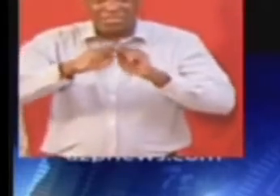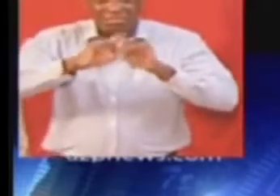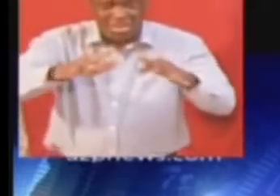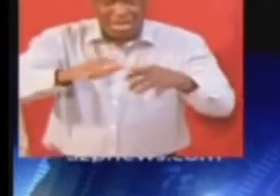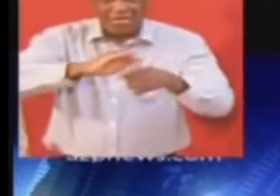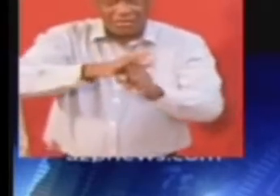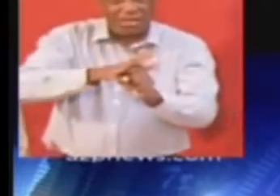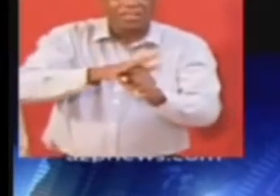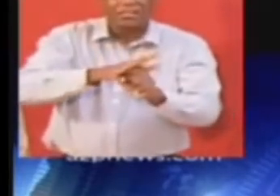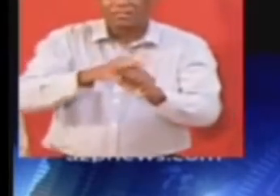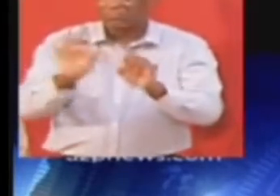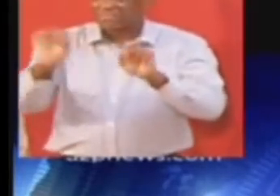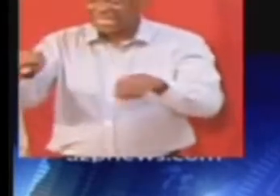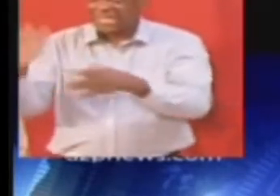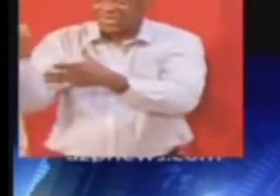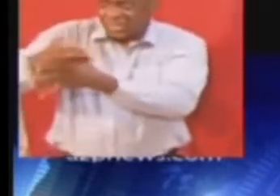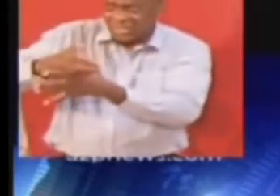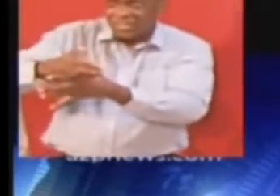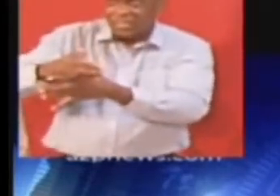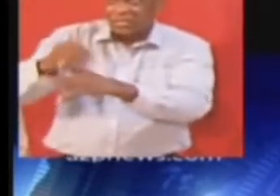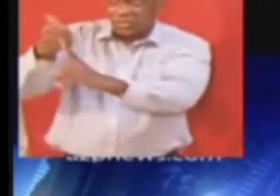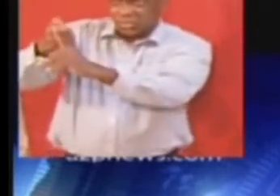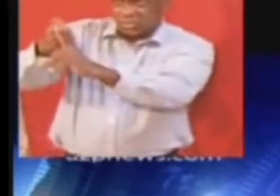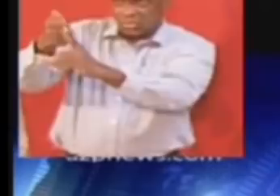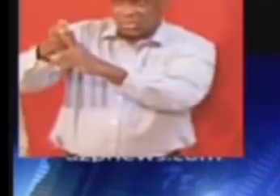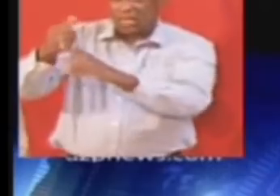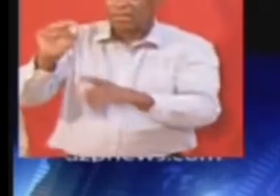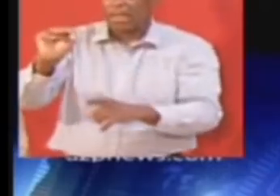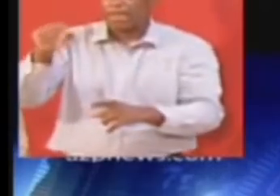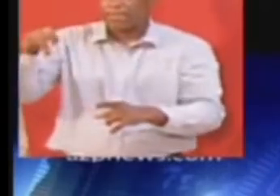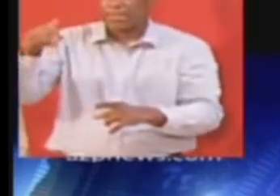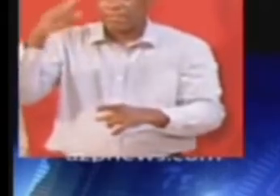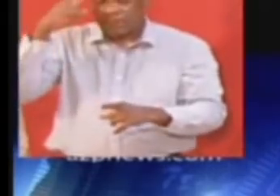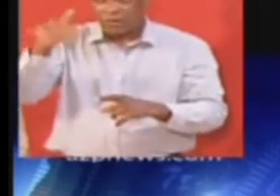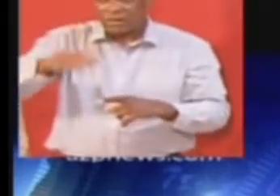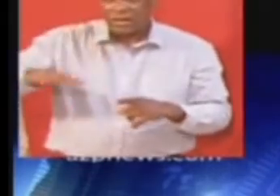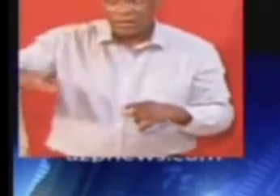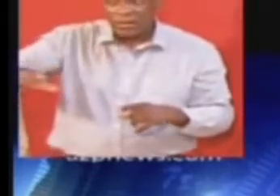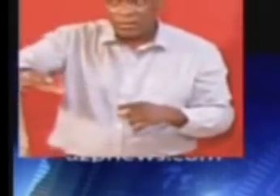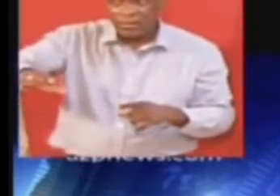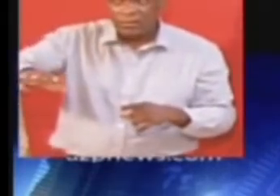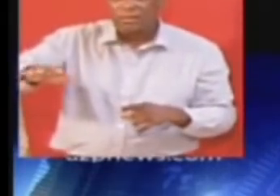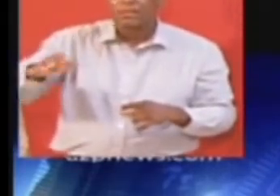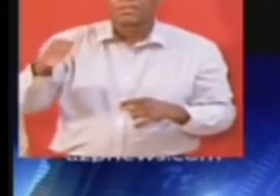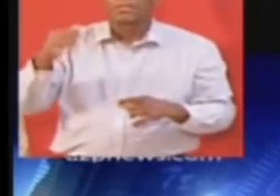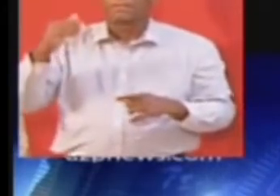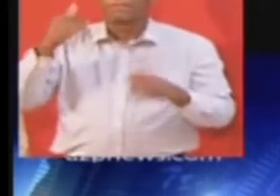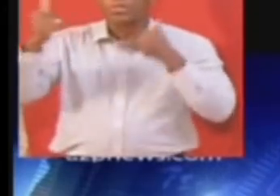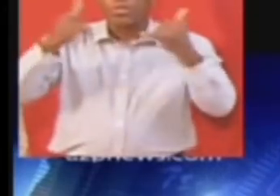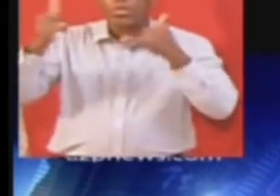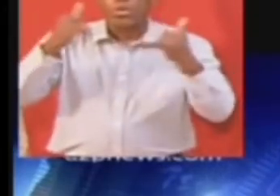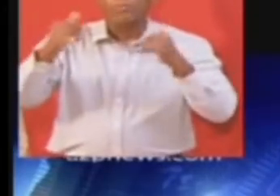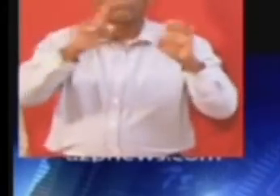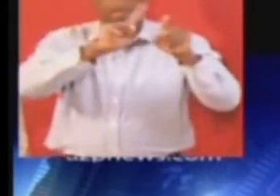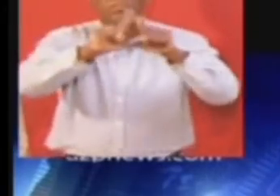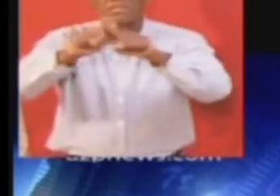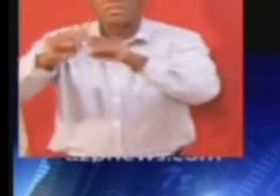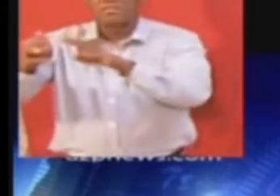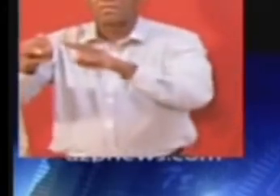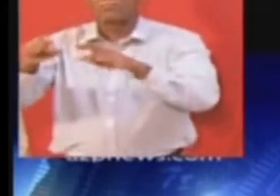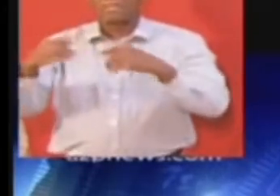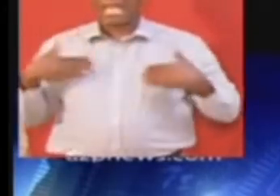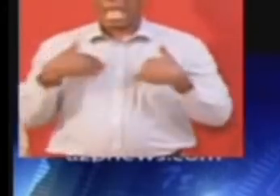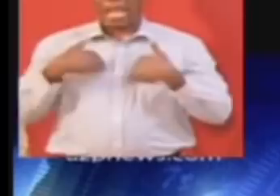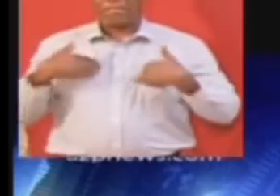know if you can intervene as the MP for the area and also as the Minister of Health, because they have called a number of the shelters, and the number of the shelters say that they